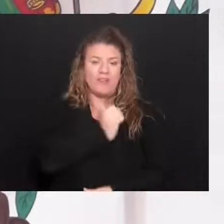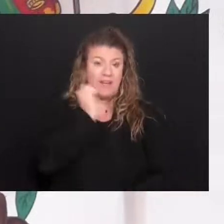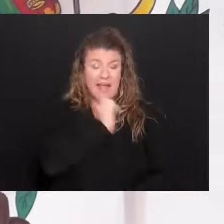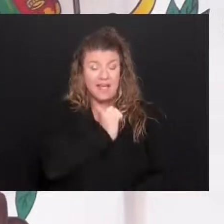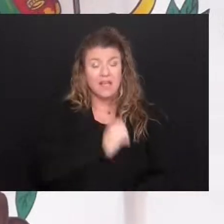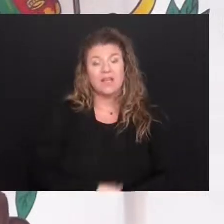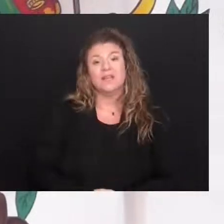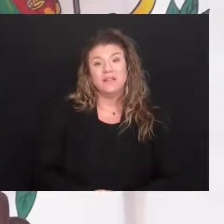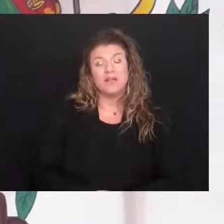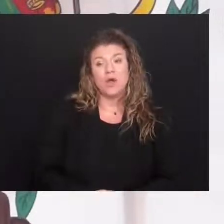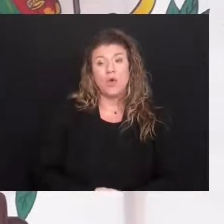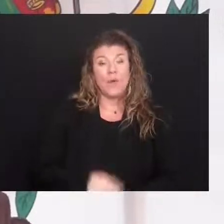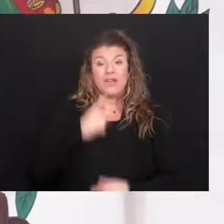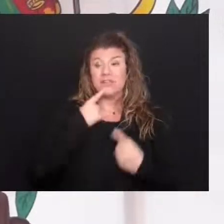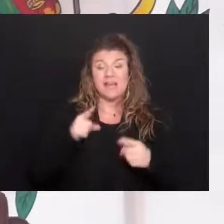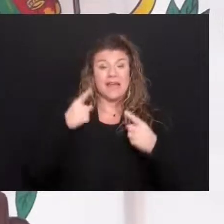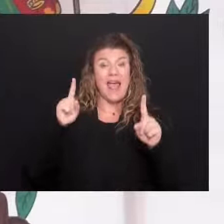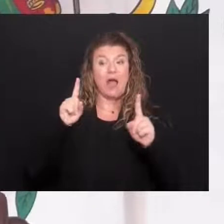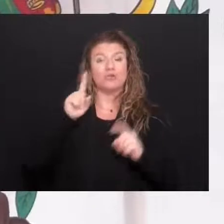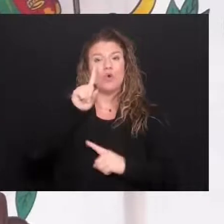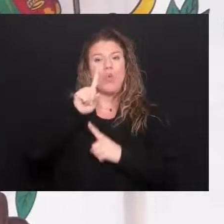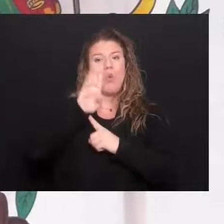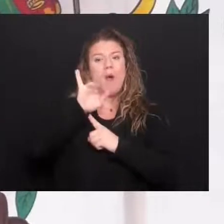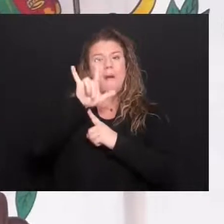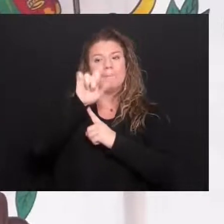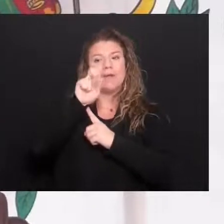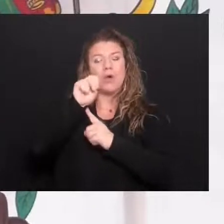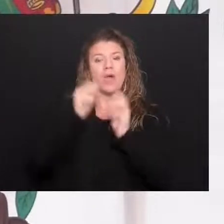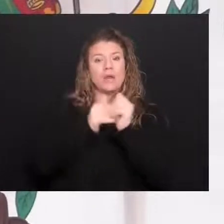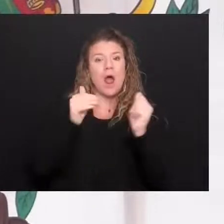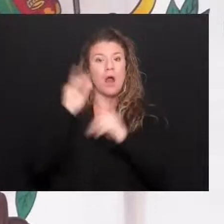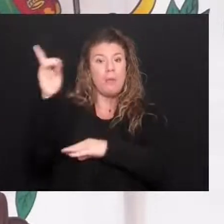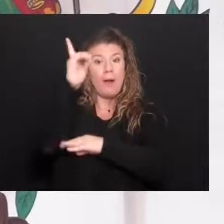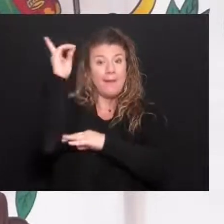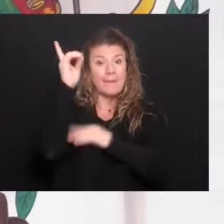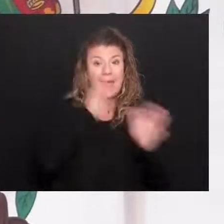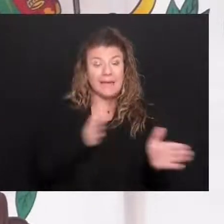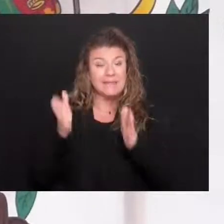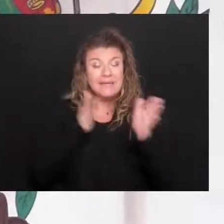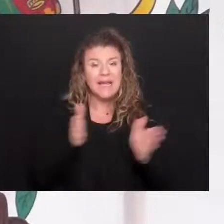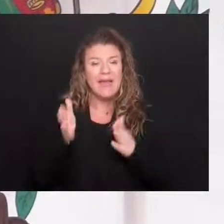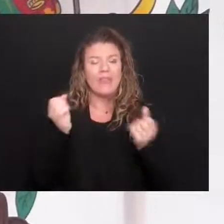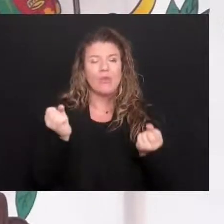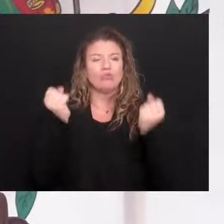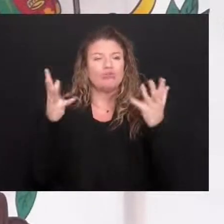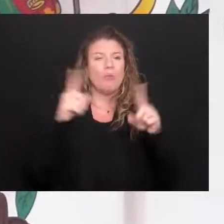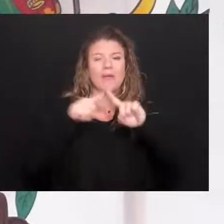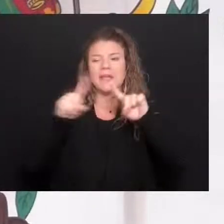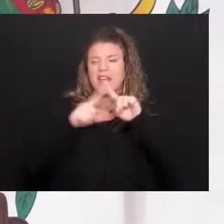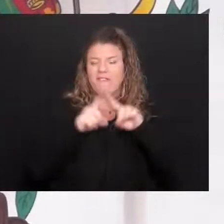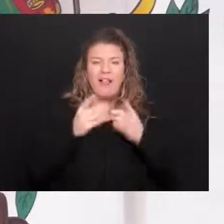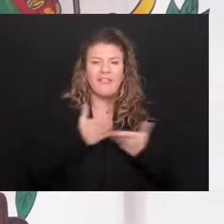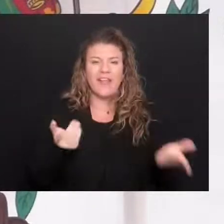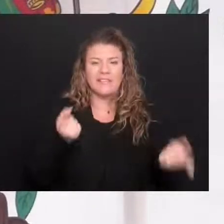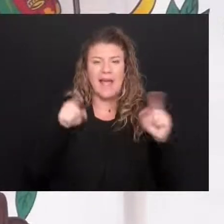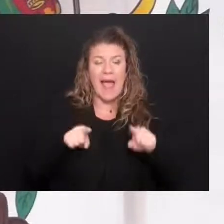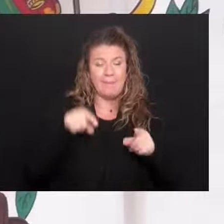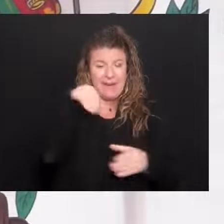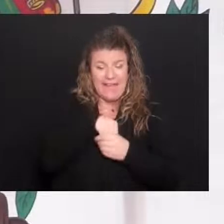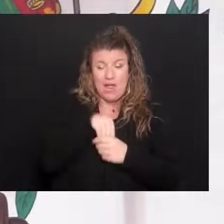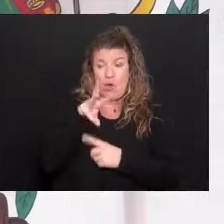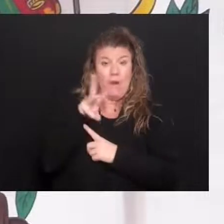and announced $1 billion broadband plan. There's so many different things that are going on within West